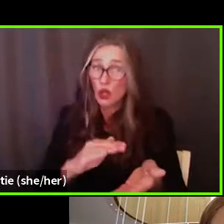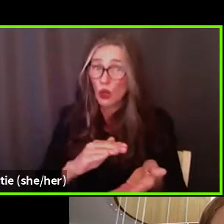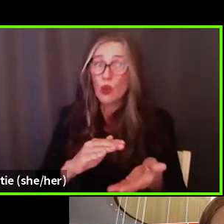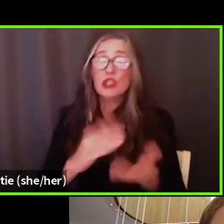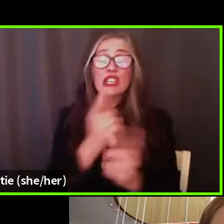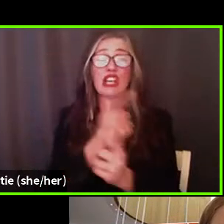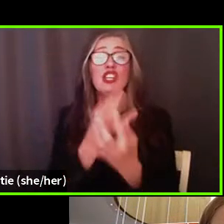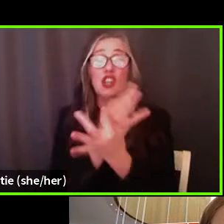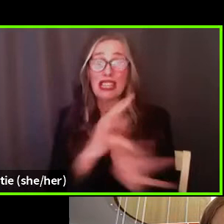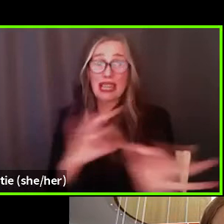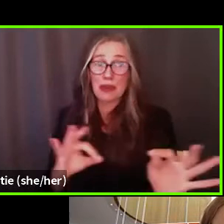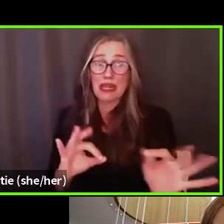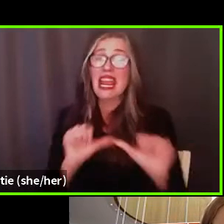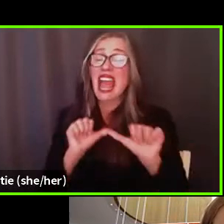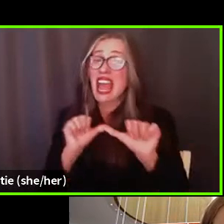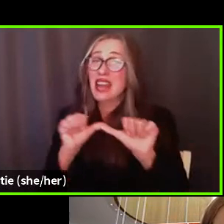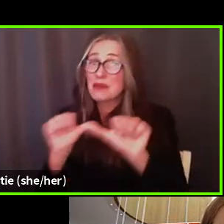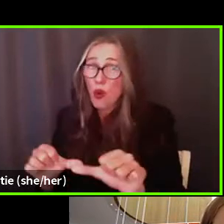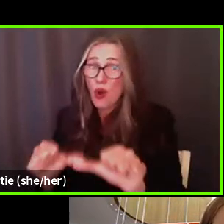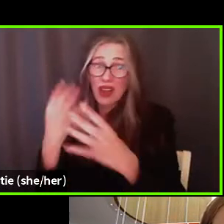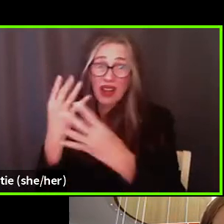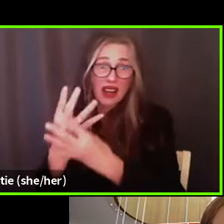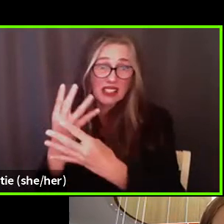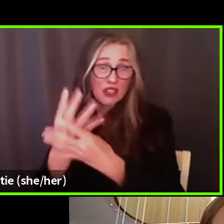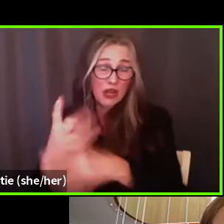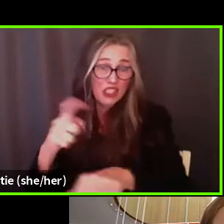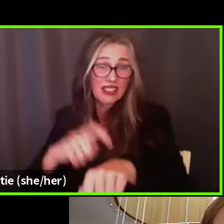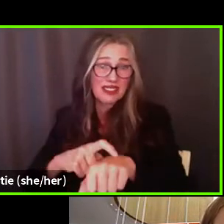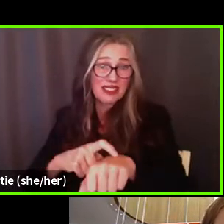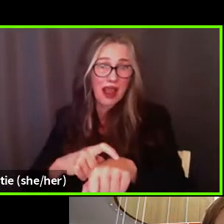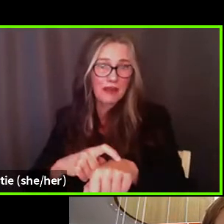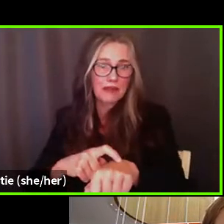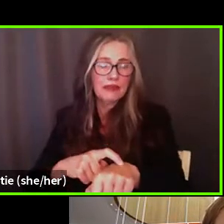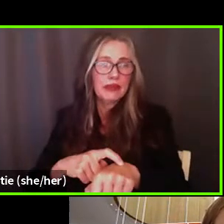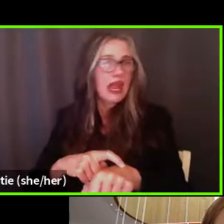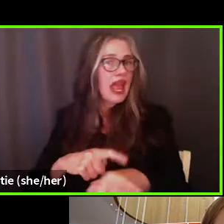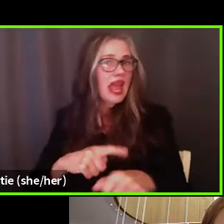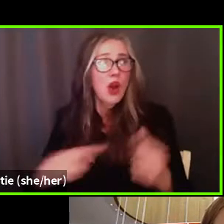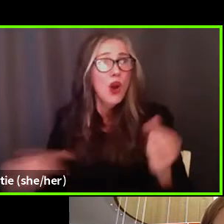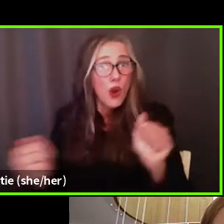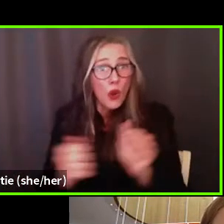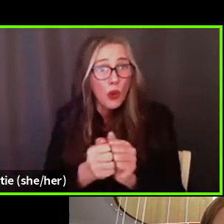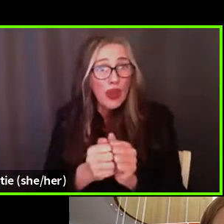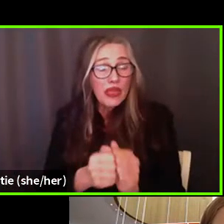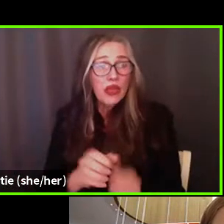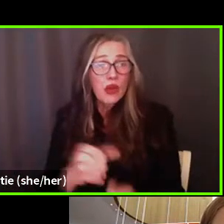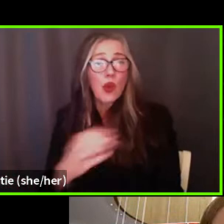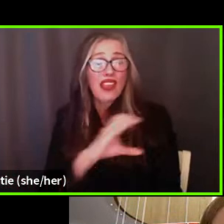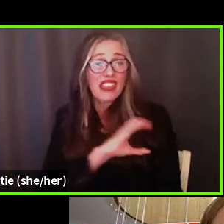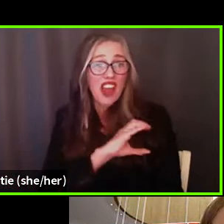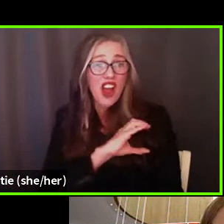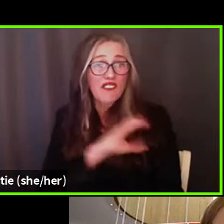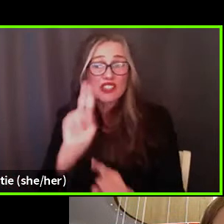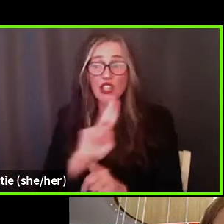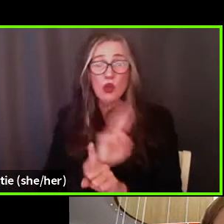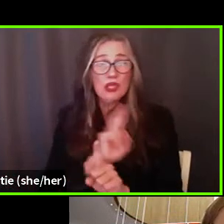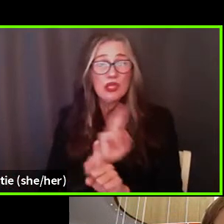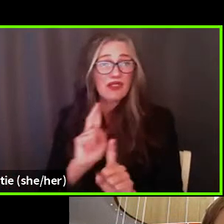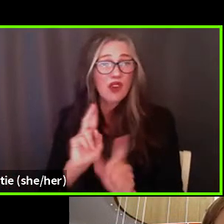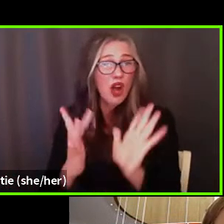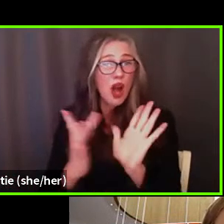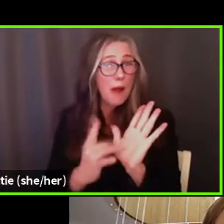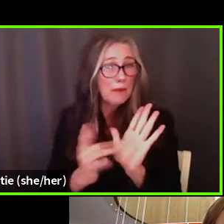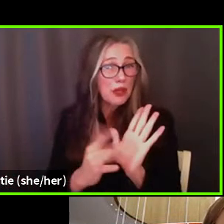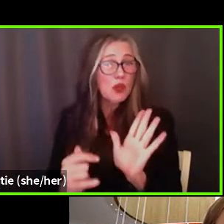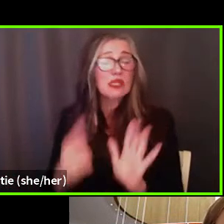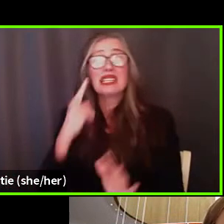incarceration and this transpires by by the abuse that officers use with disciplinary um disciplinary